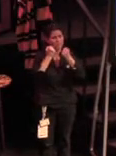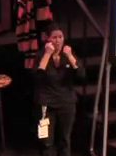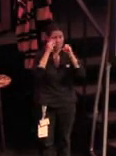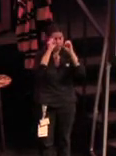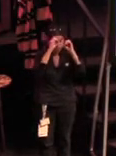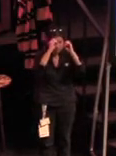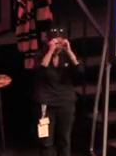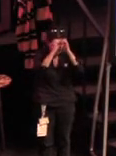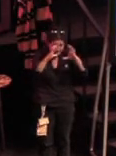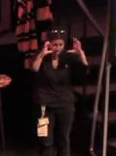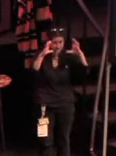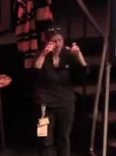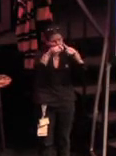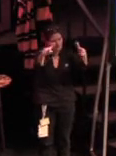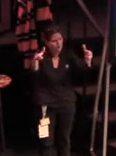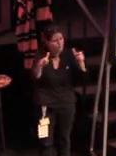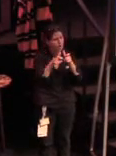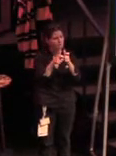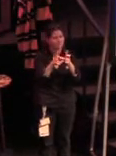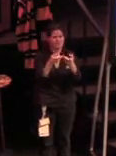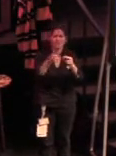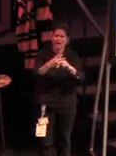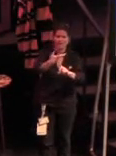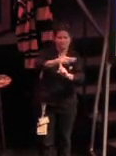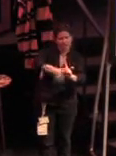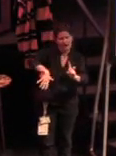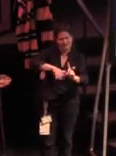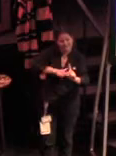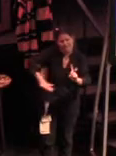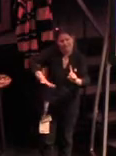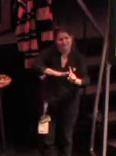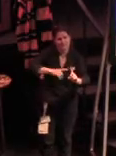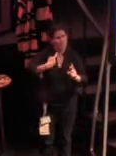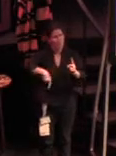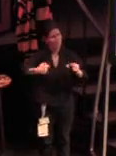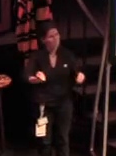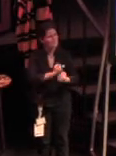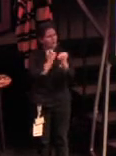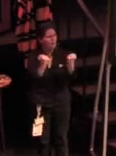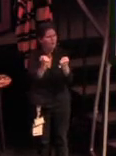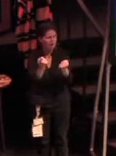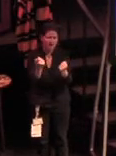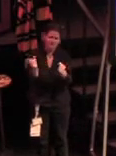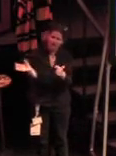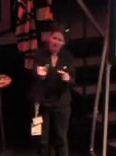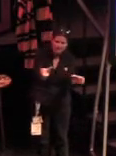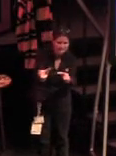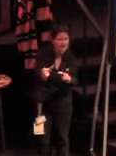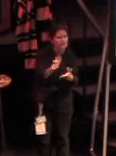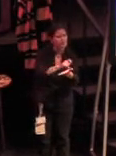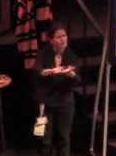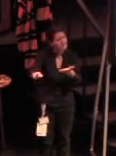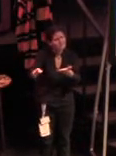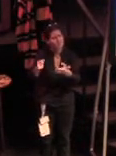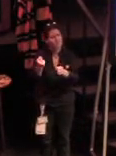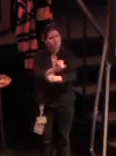people behind the scenes producing, directing, designing, in charge of casting, and their default, their normal,